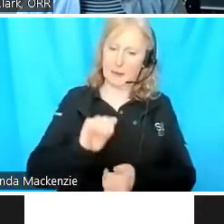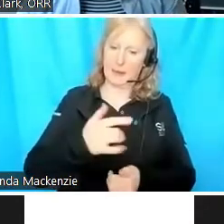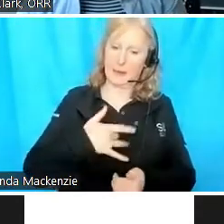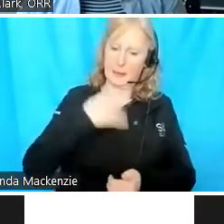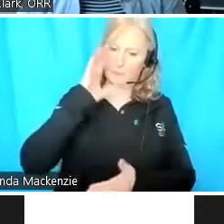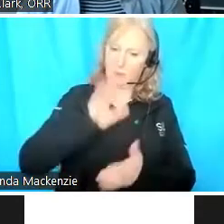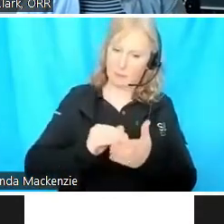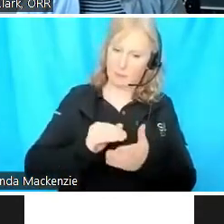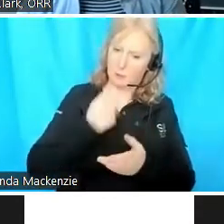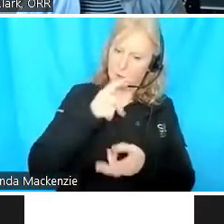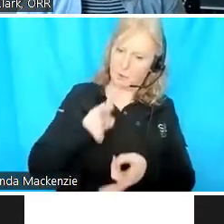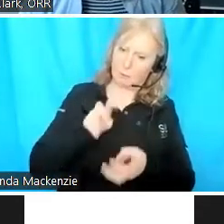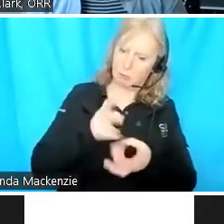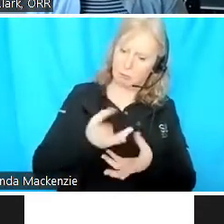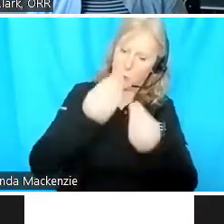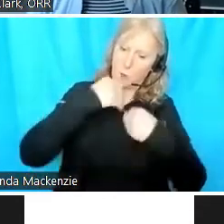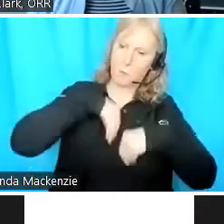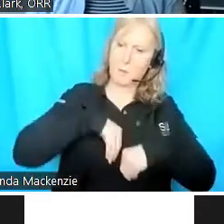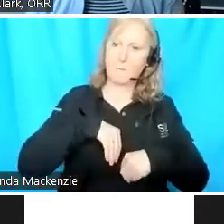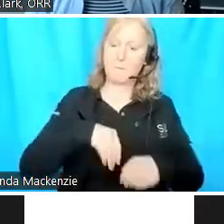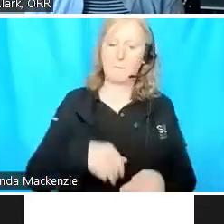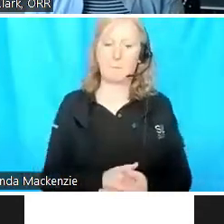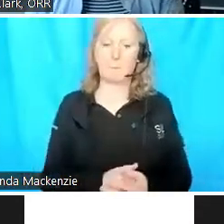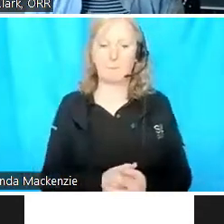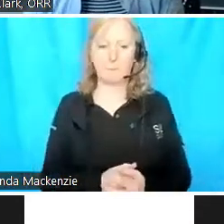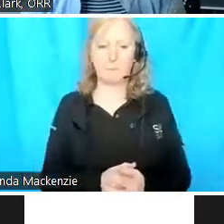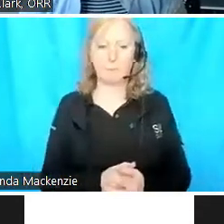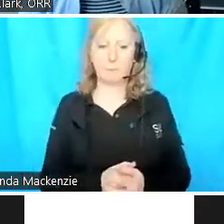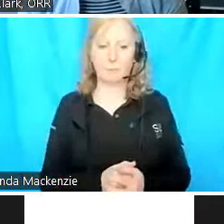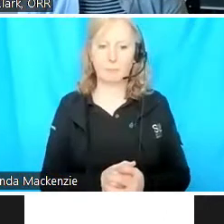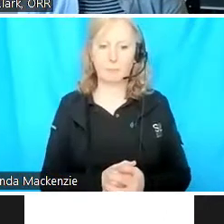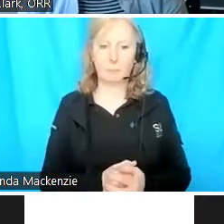experience. So, key findings.